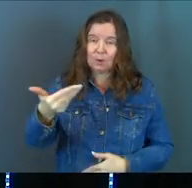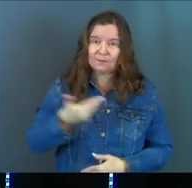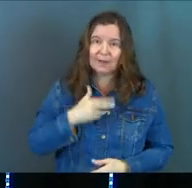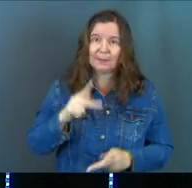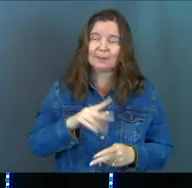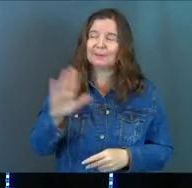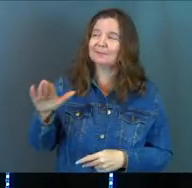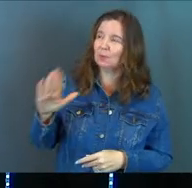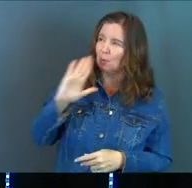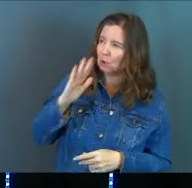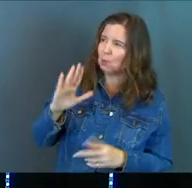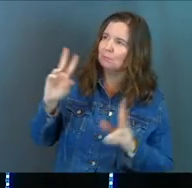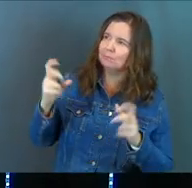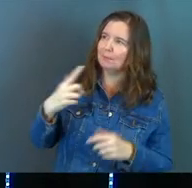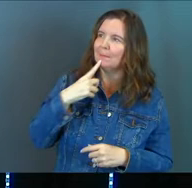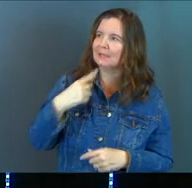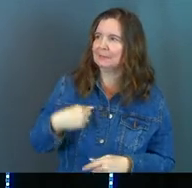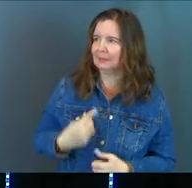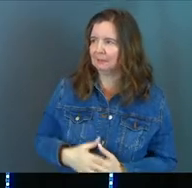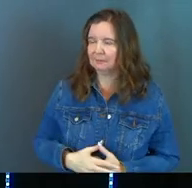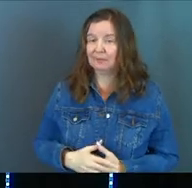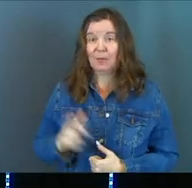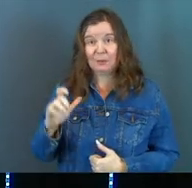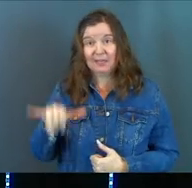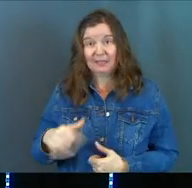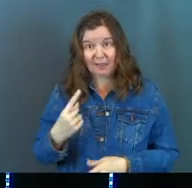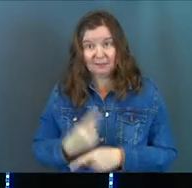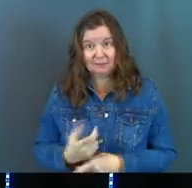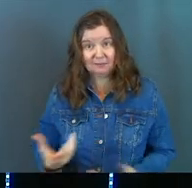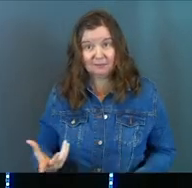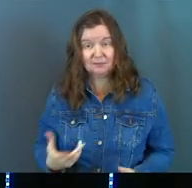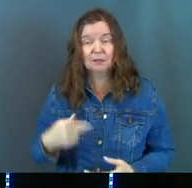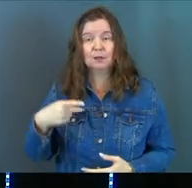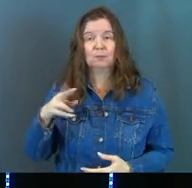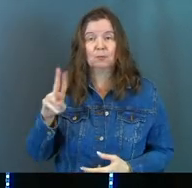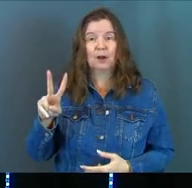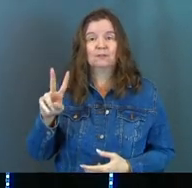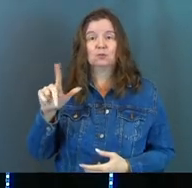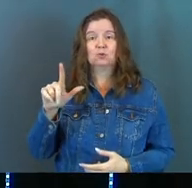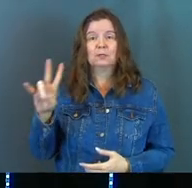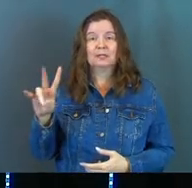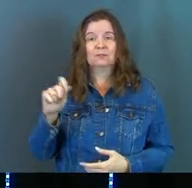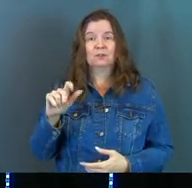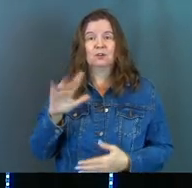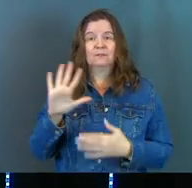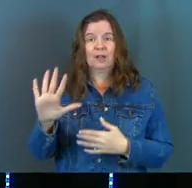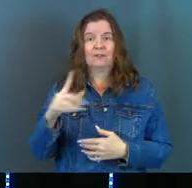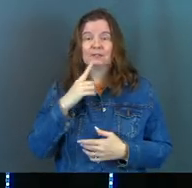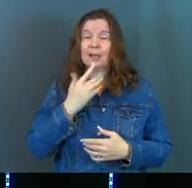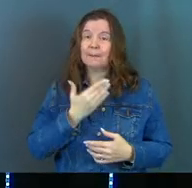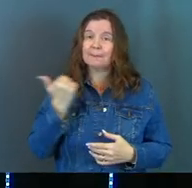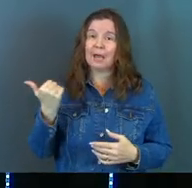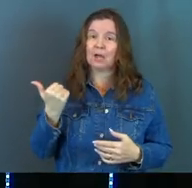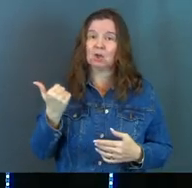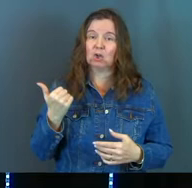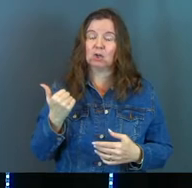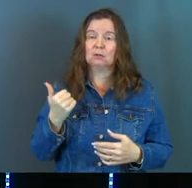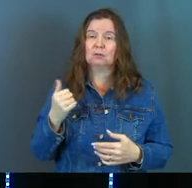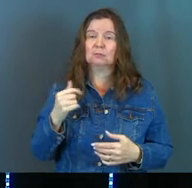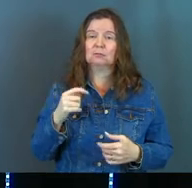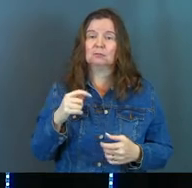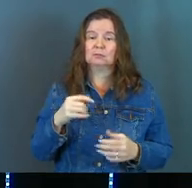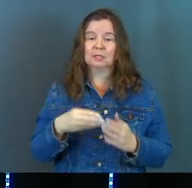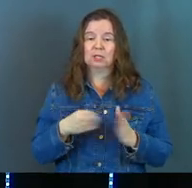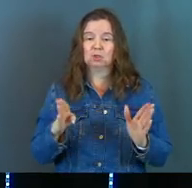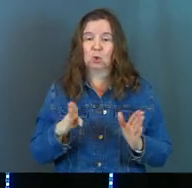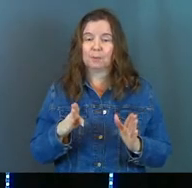invite people to miss us. And we need that, amen? Proverbs 27, verse 5 says, better is open rebuke than